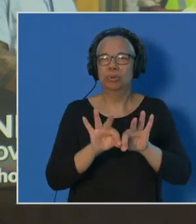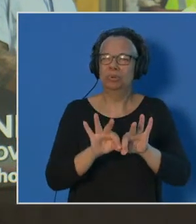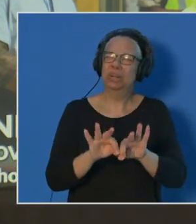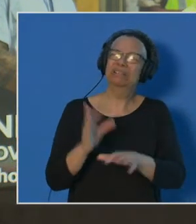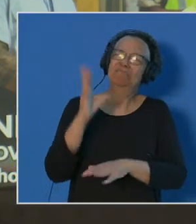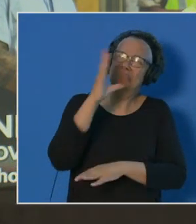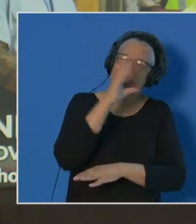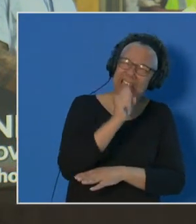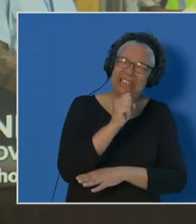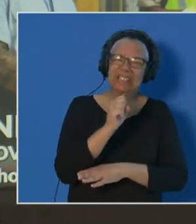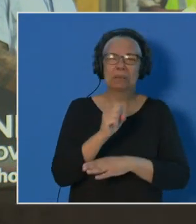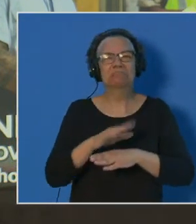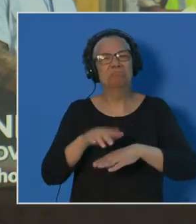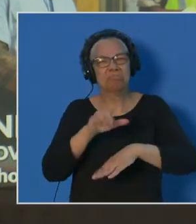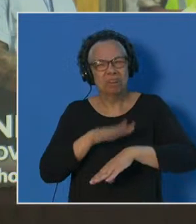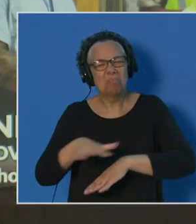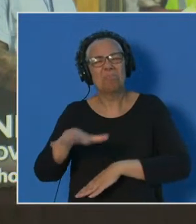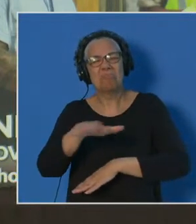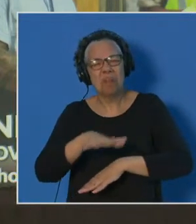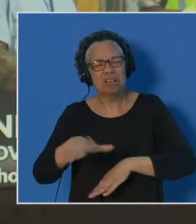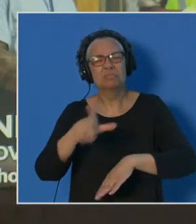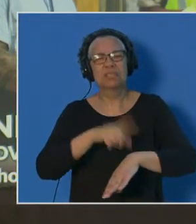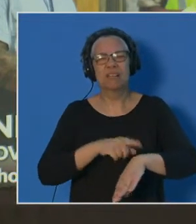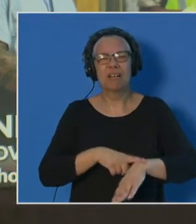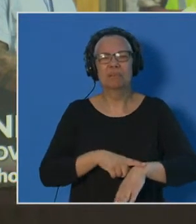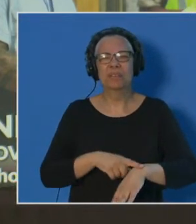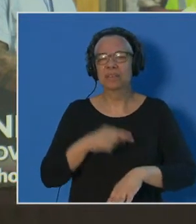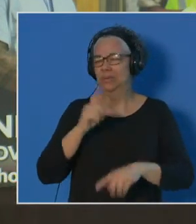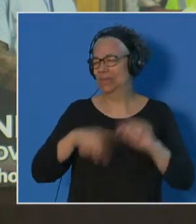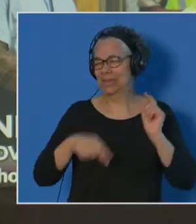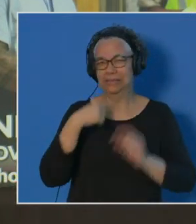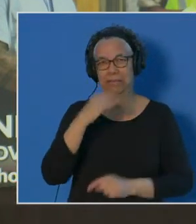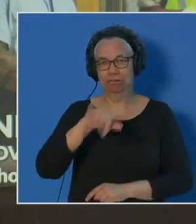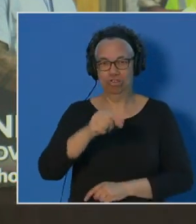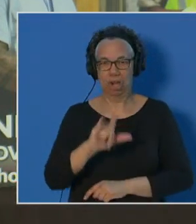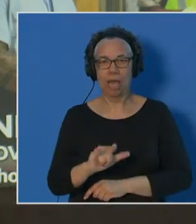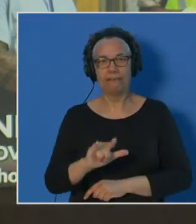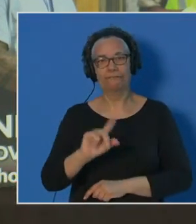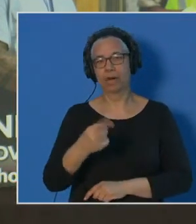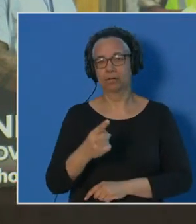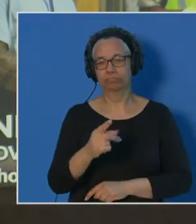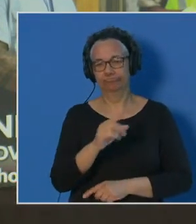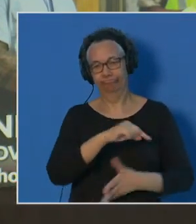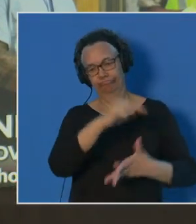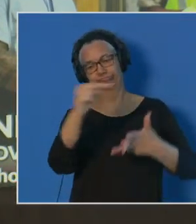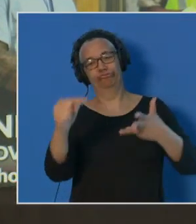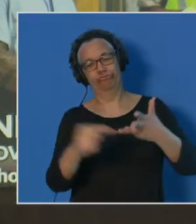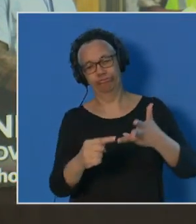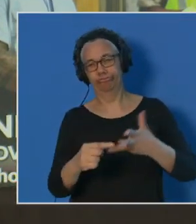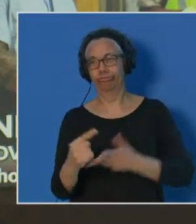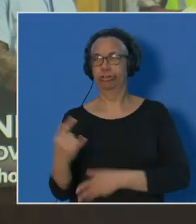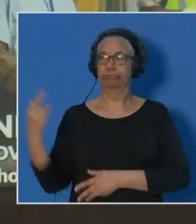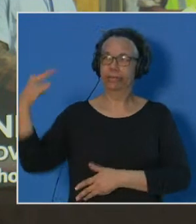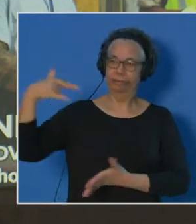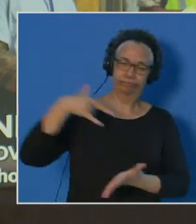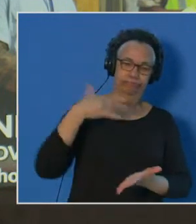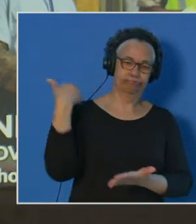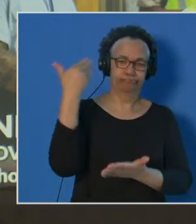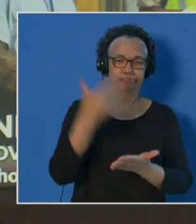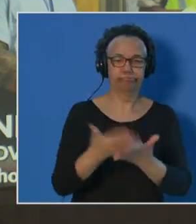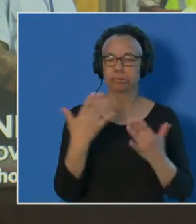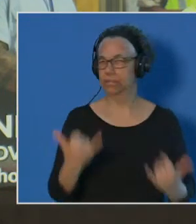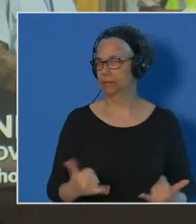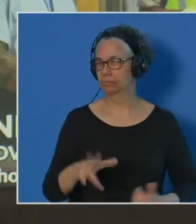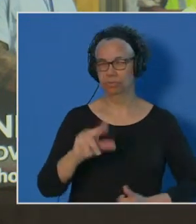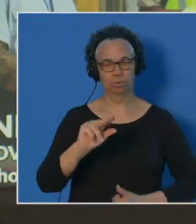timeline, because we cannot say on July 1st, we're moving into phase 4, planes come here today. We have to have time